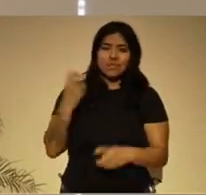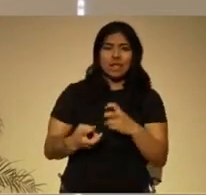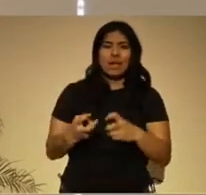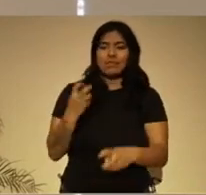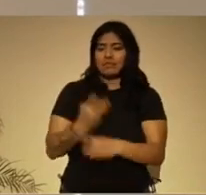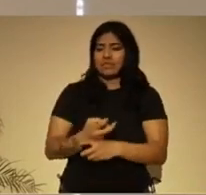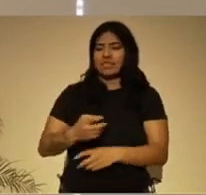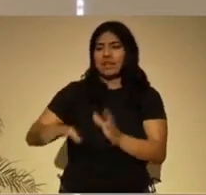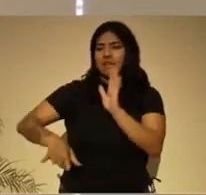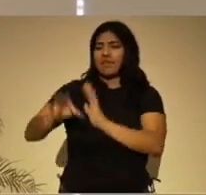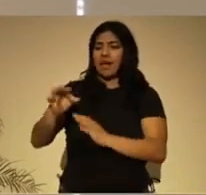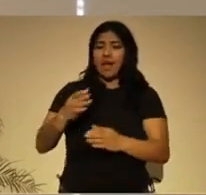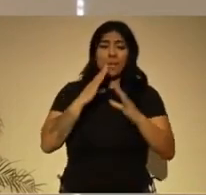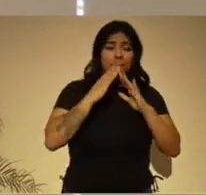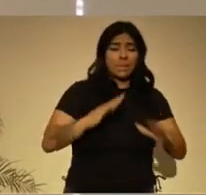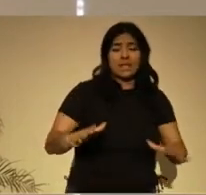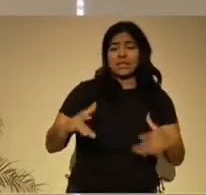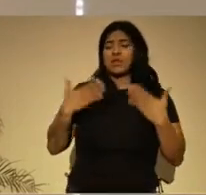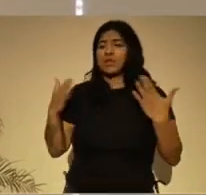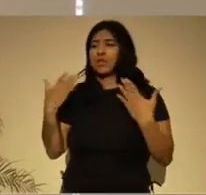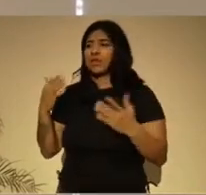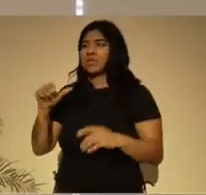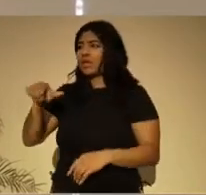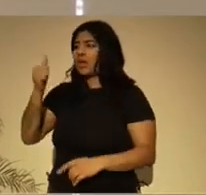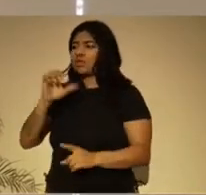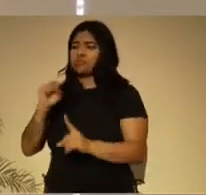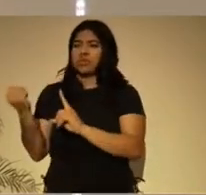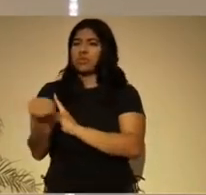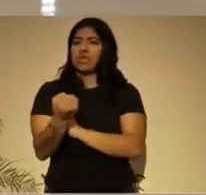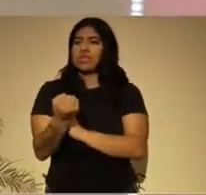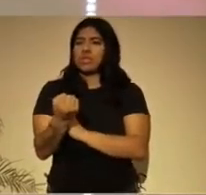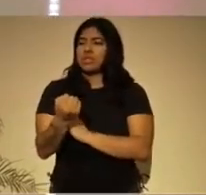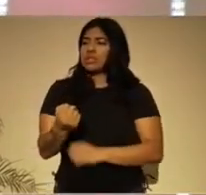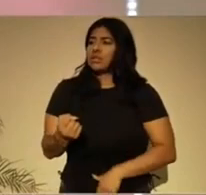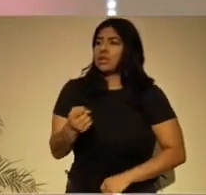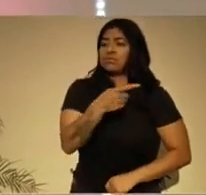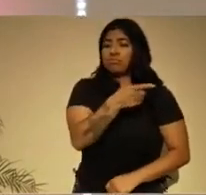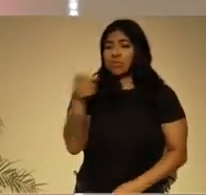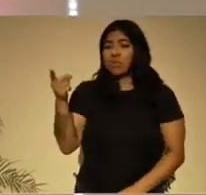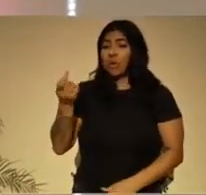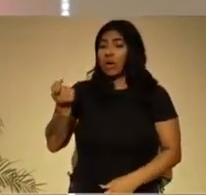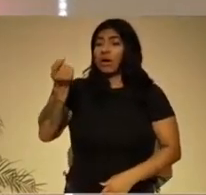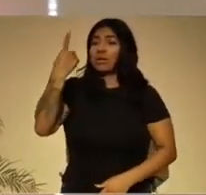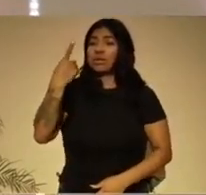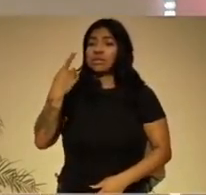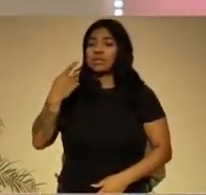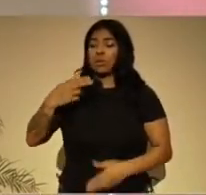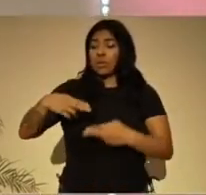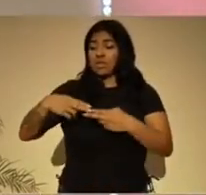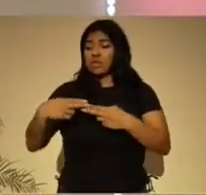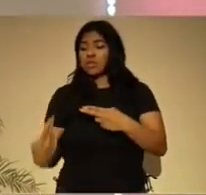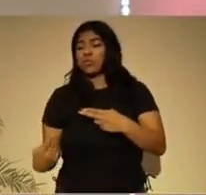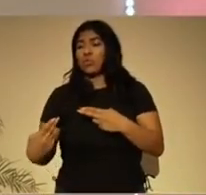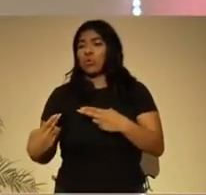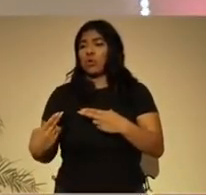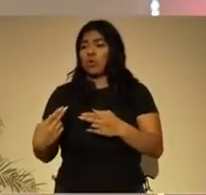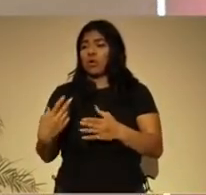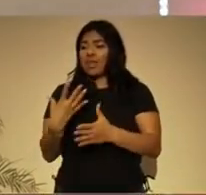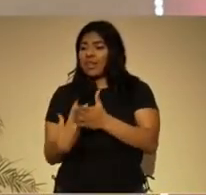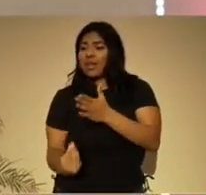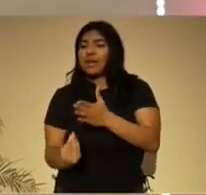other situations or scenarios? Do you understand that when there's a shortage of that